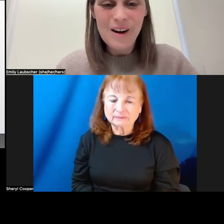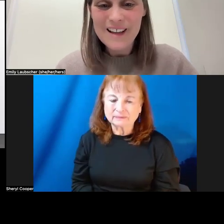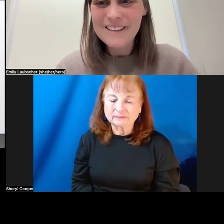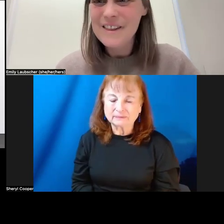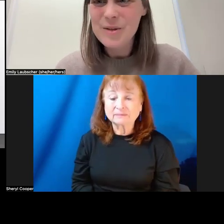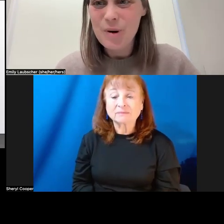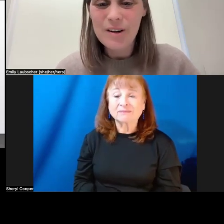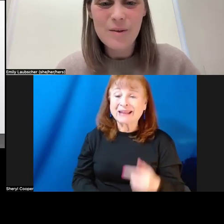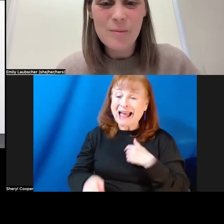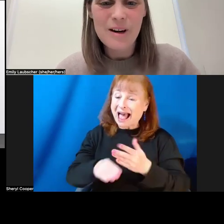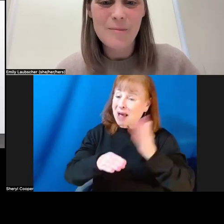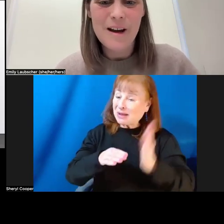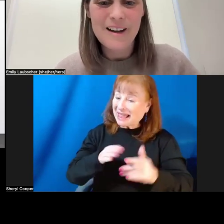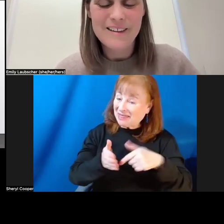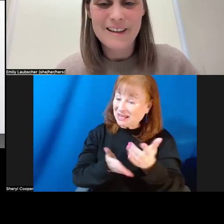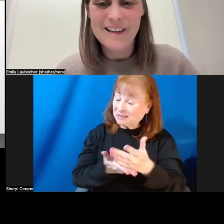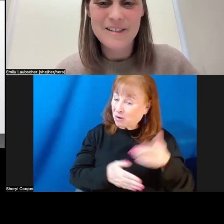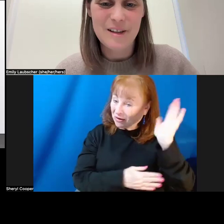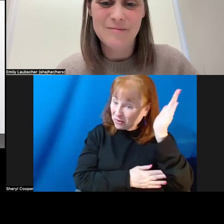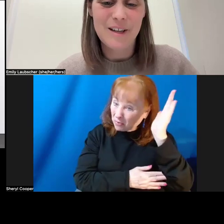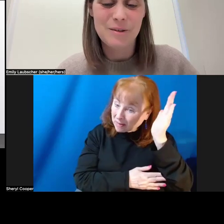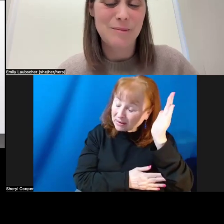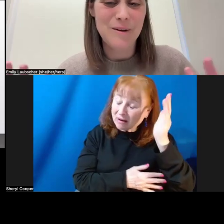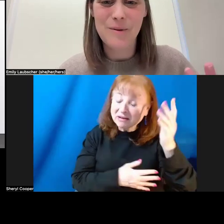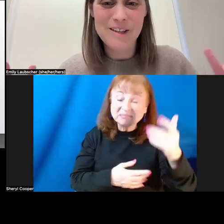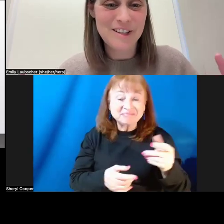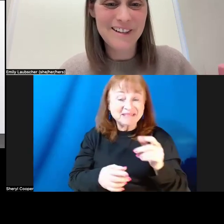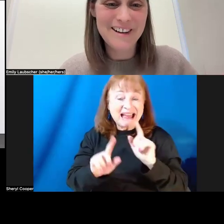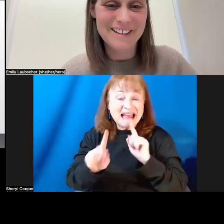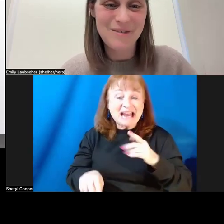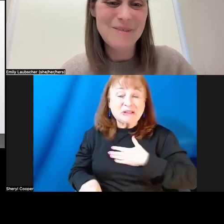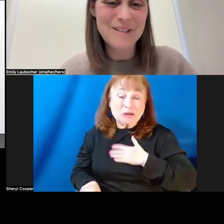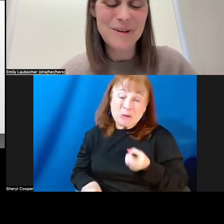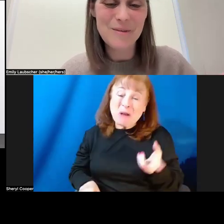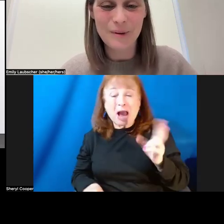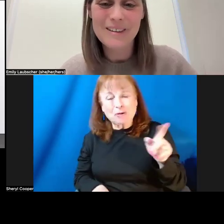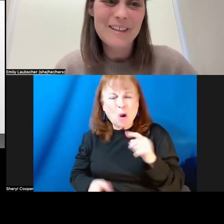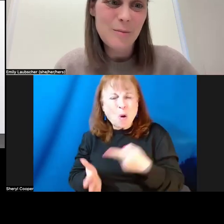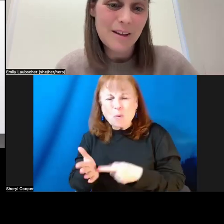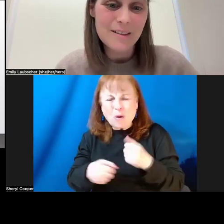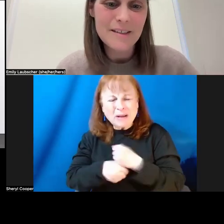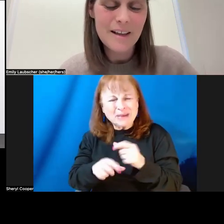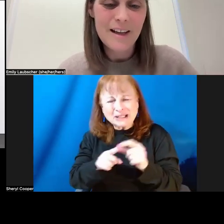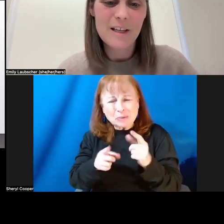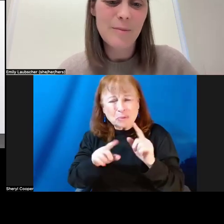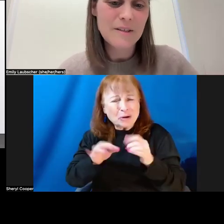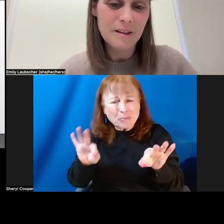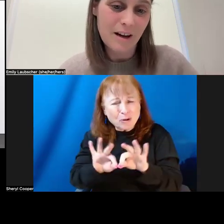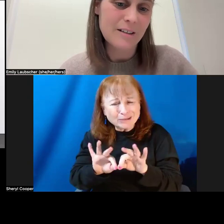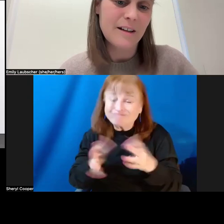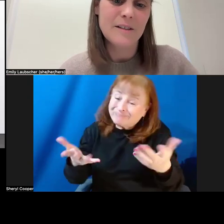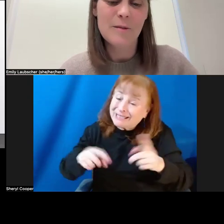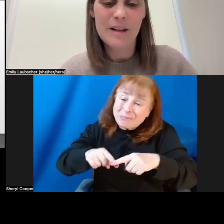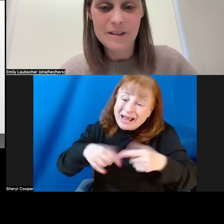So I'll end this part of the webinar by, I guess, answering my own question. What makes a word important? It depends. It depends